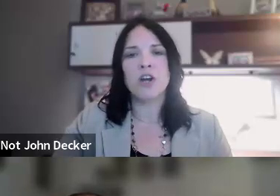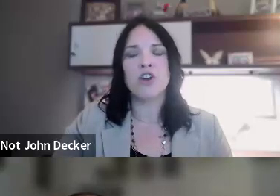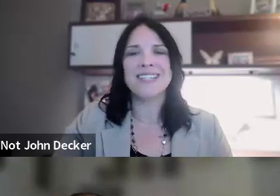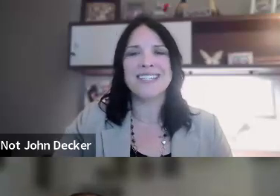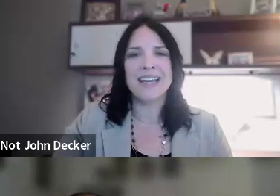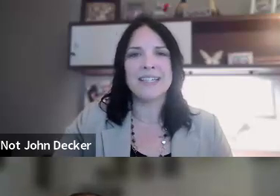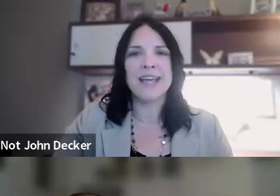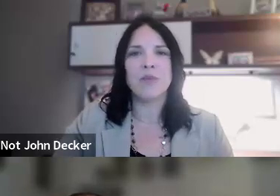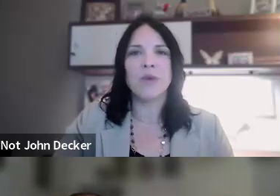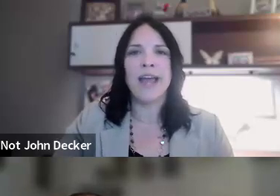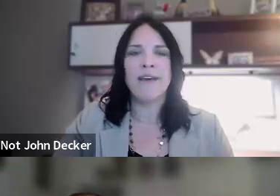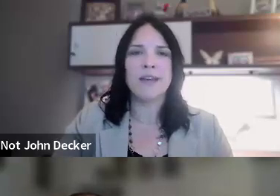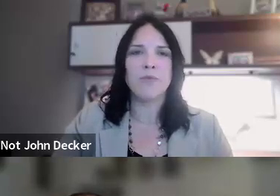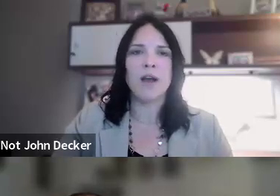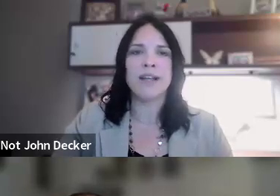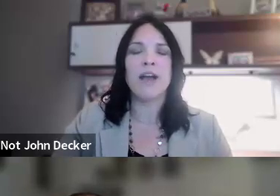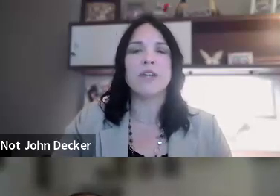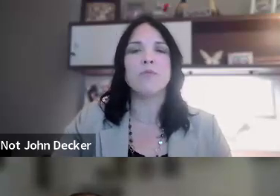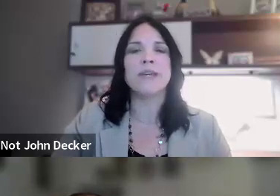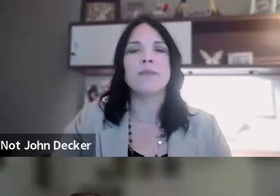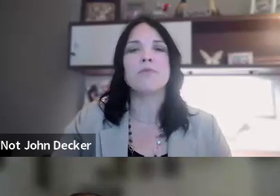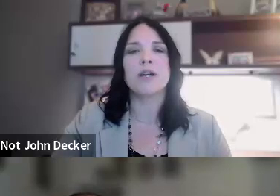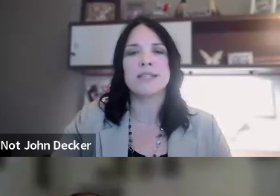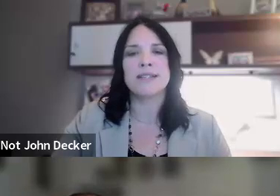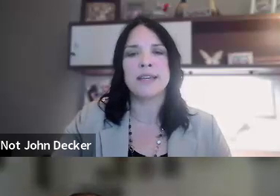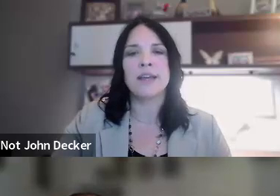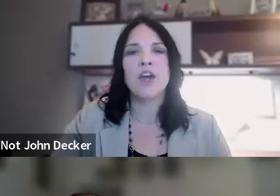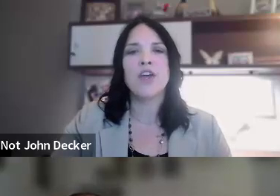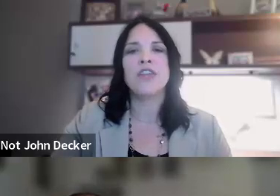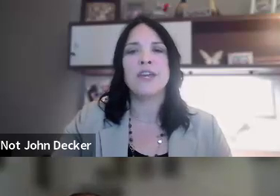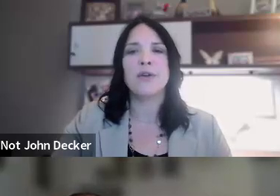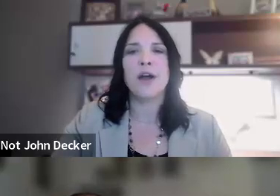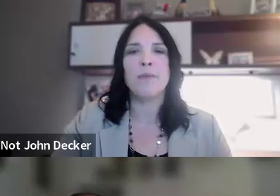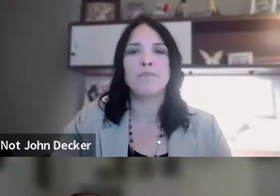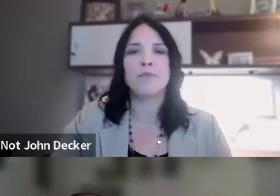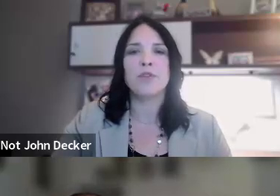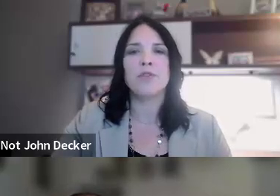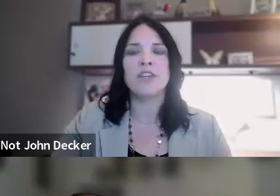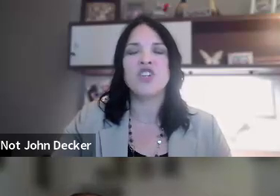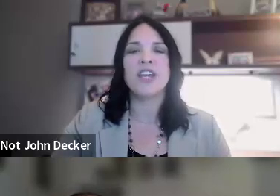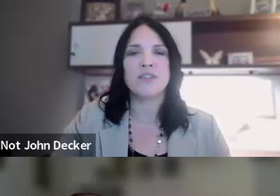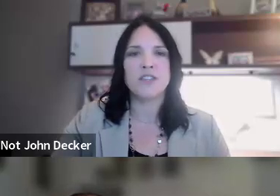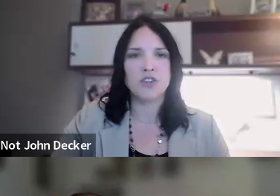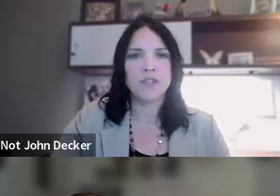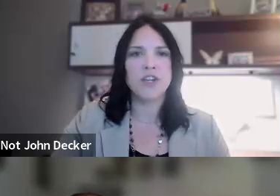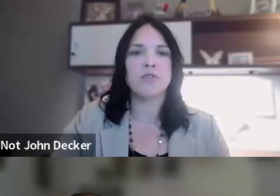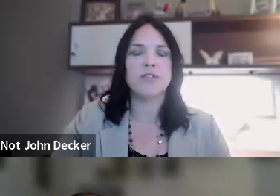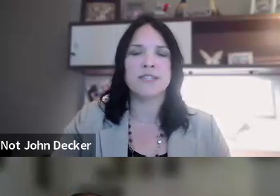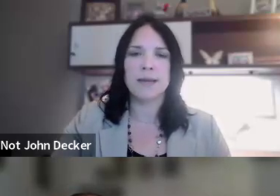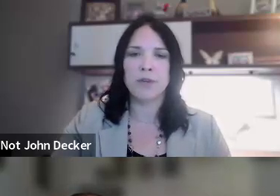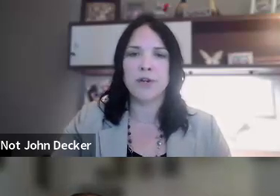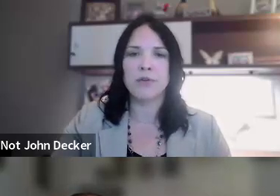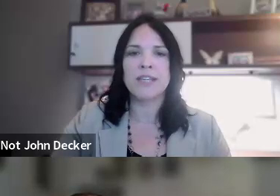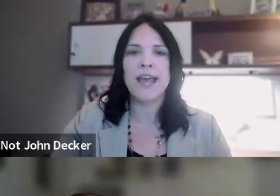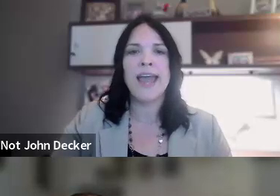acknowledgement forms are signed and we have them, accounting will begin processing the change of the service